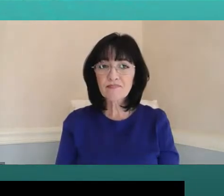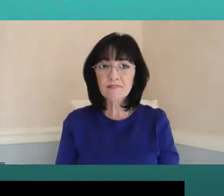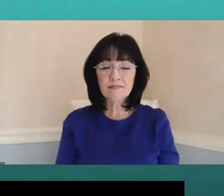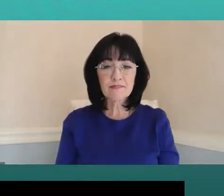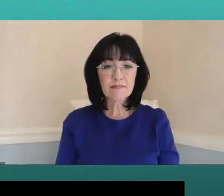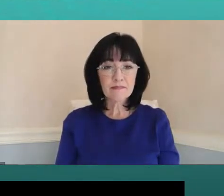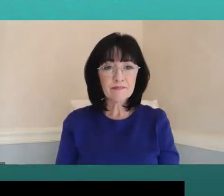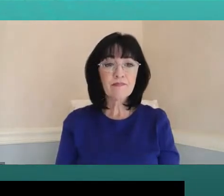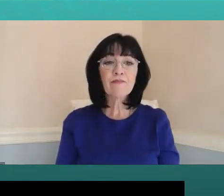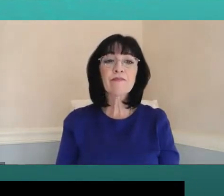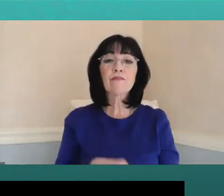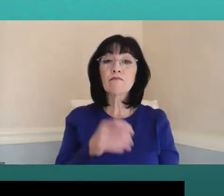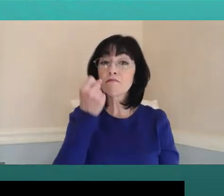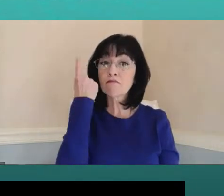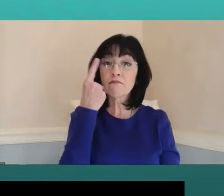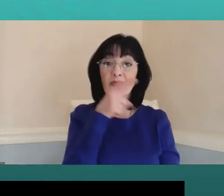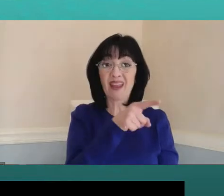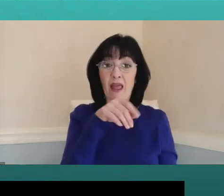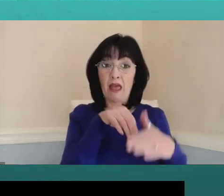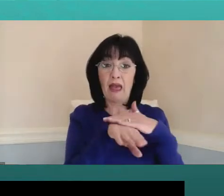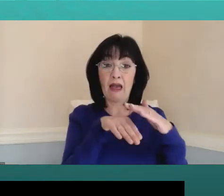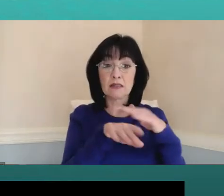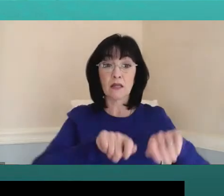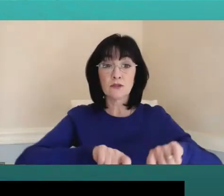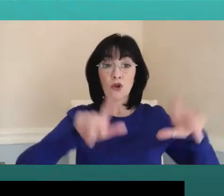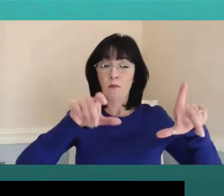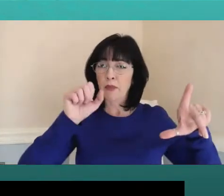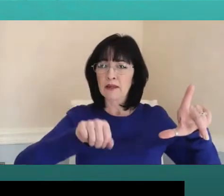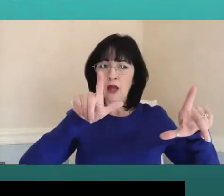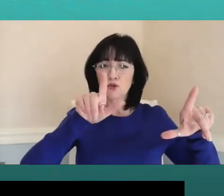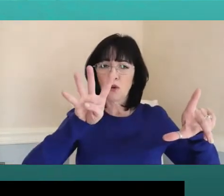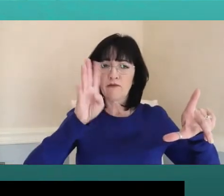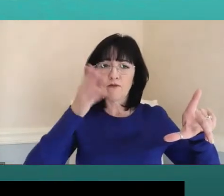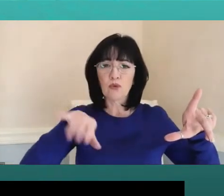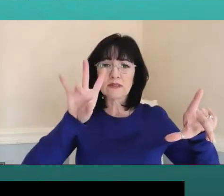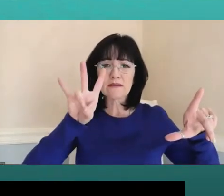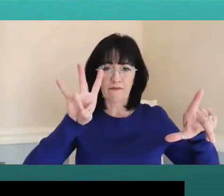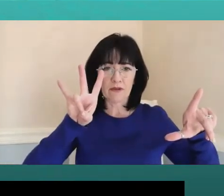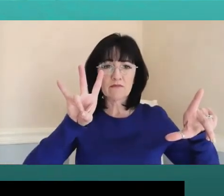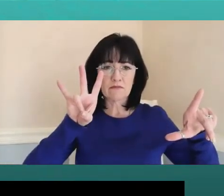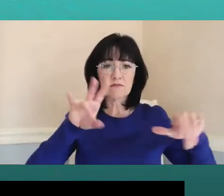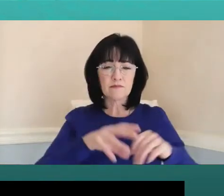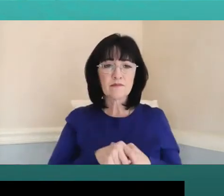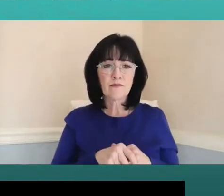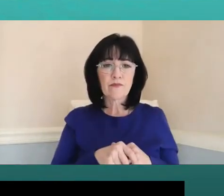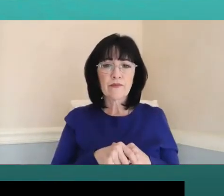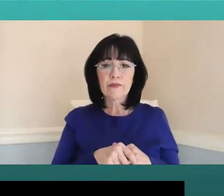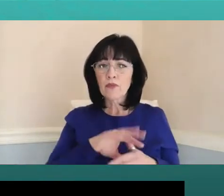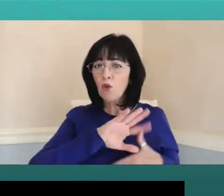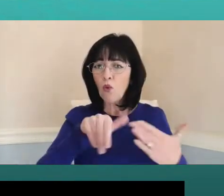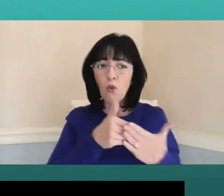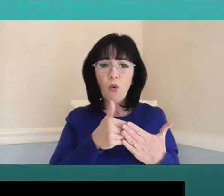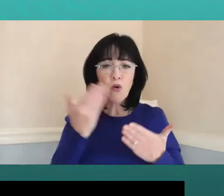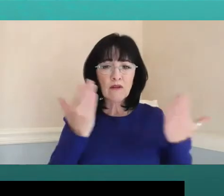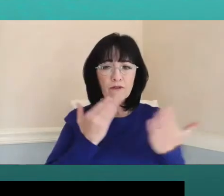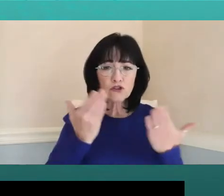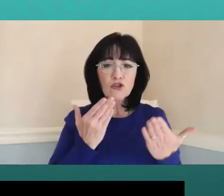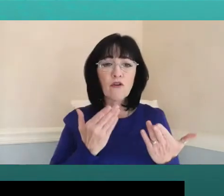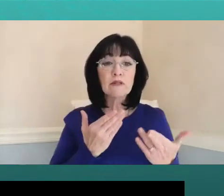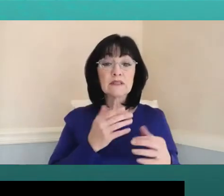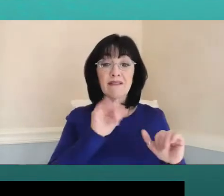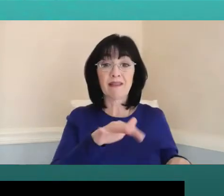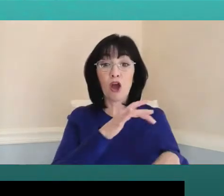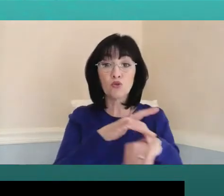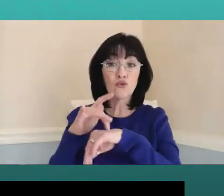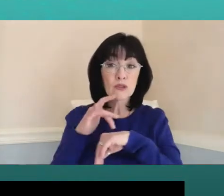So there's 24/7 access for all of the services and resources that we're